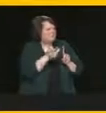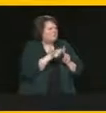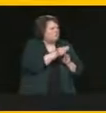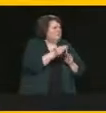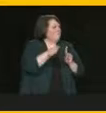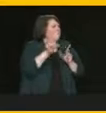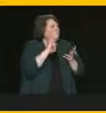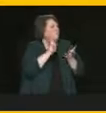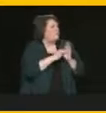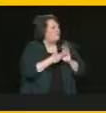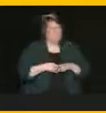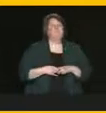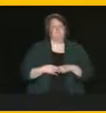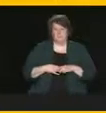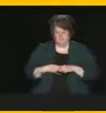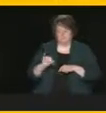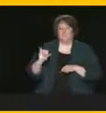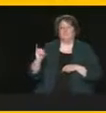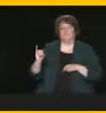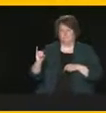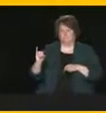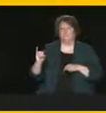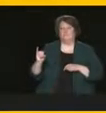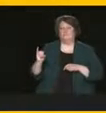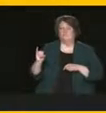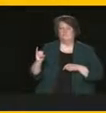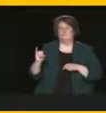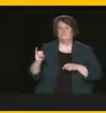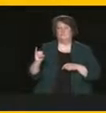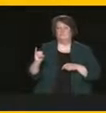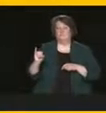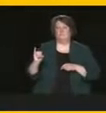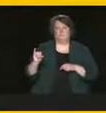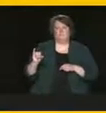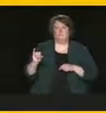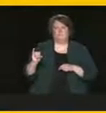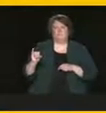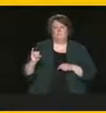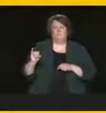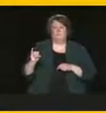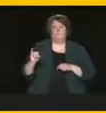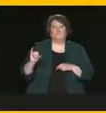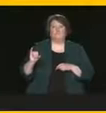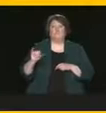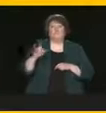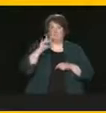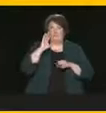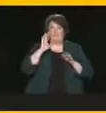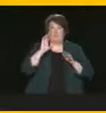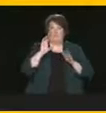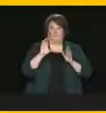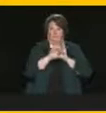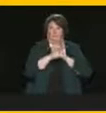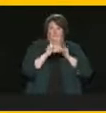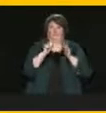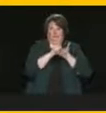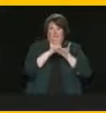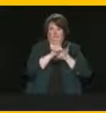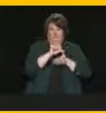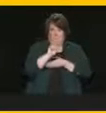think if you're talking about the slide on page 20, here in Canada right